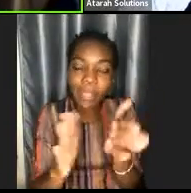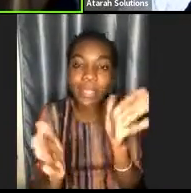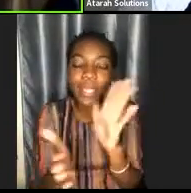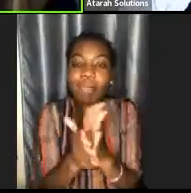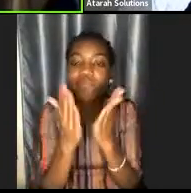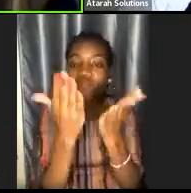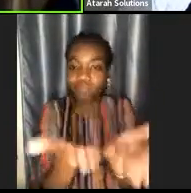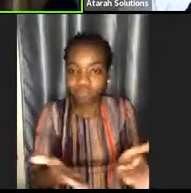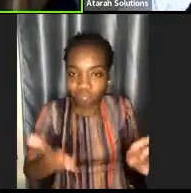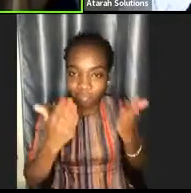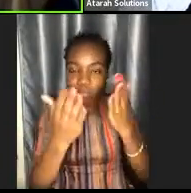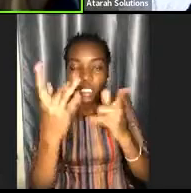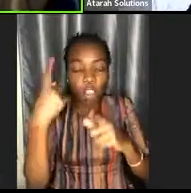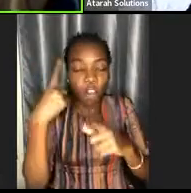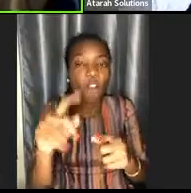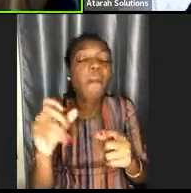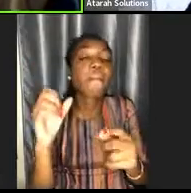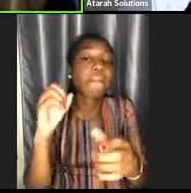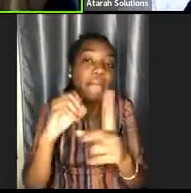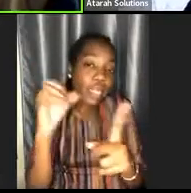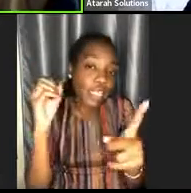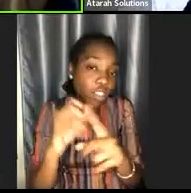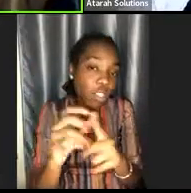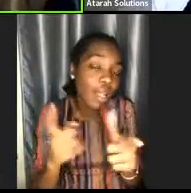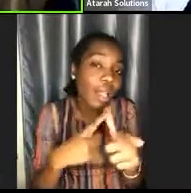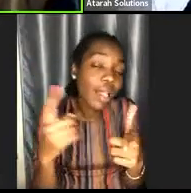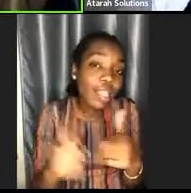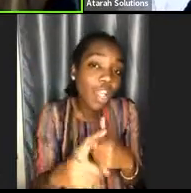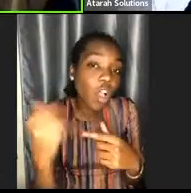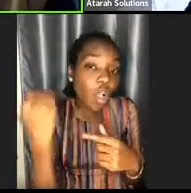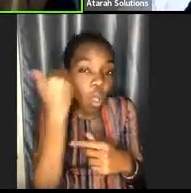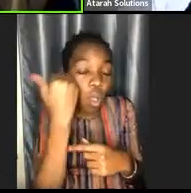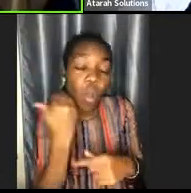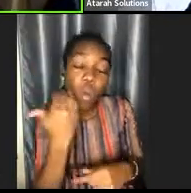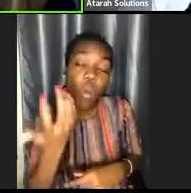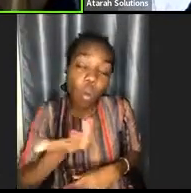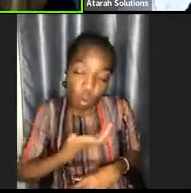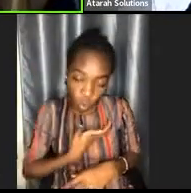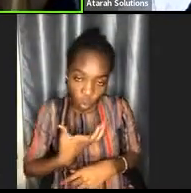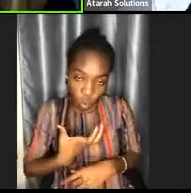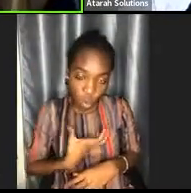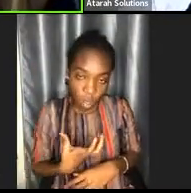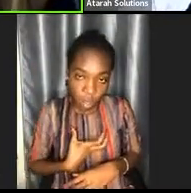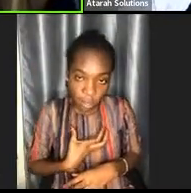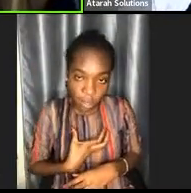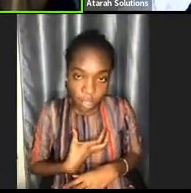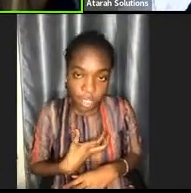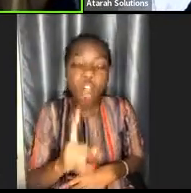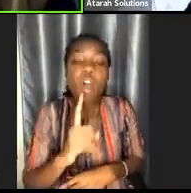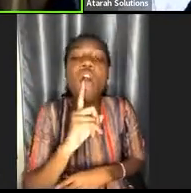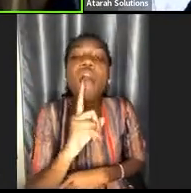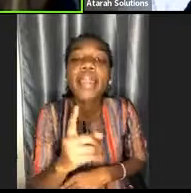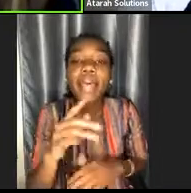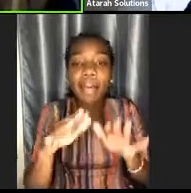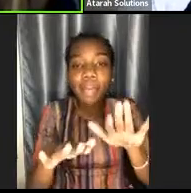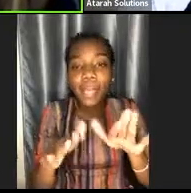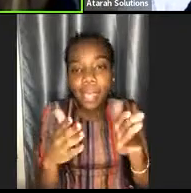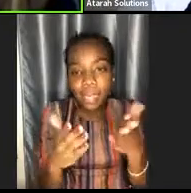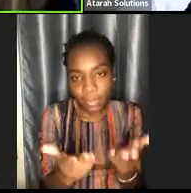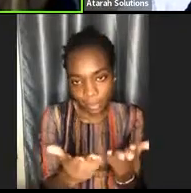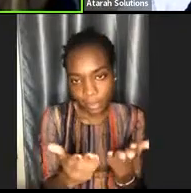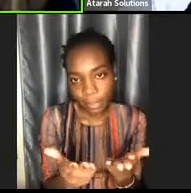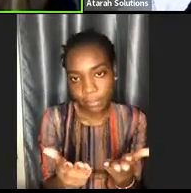submitted for mediation, then the court at its own discretion can order the parties to